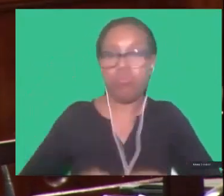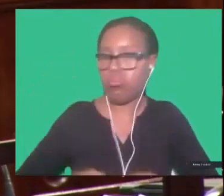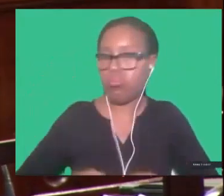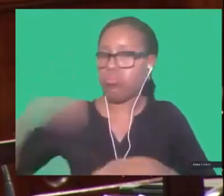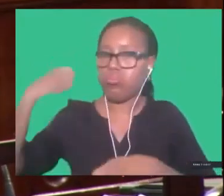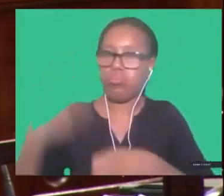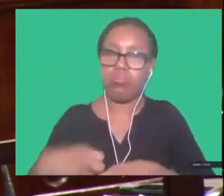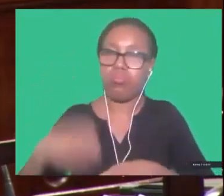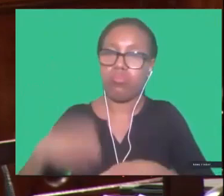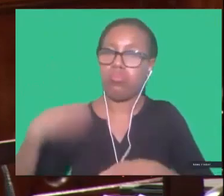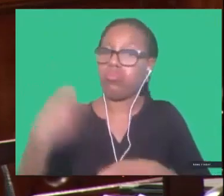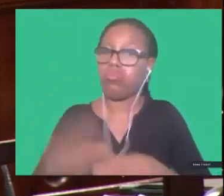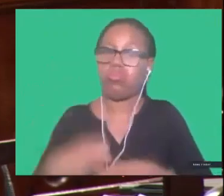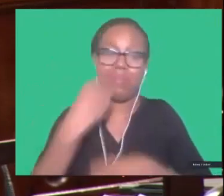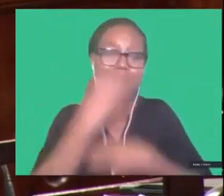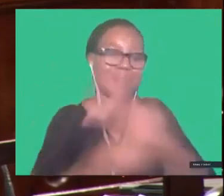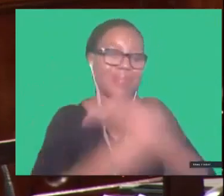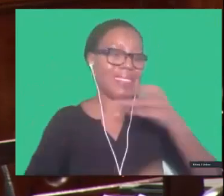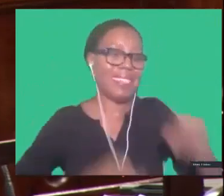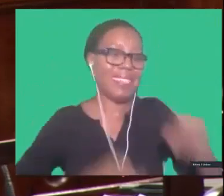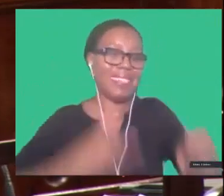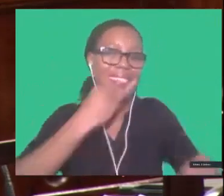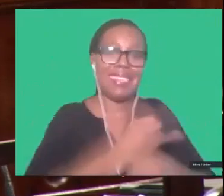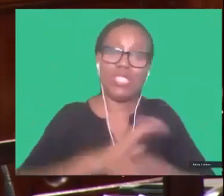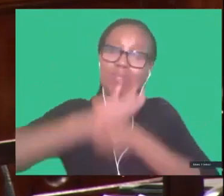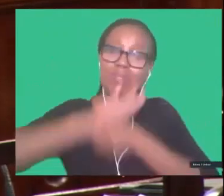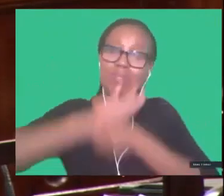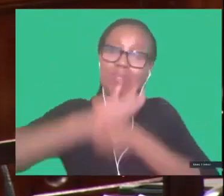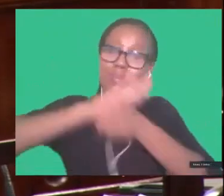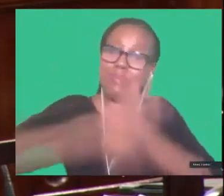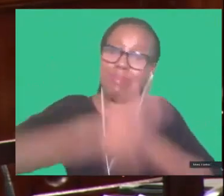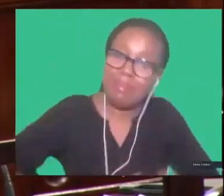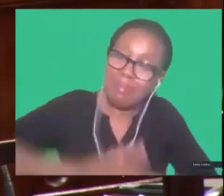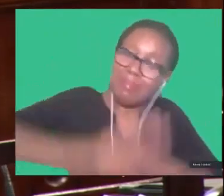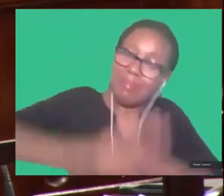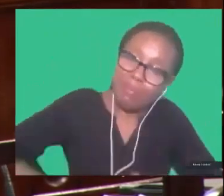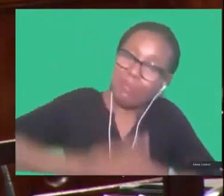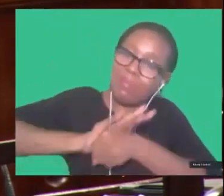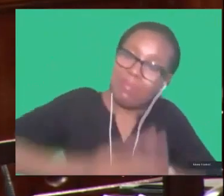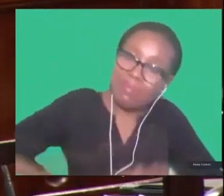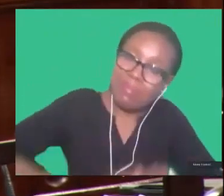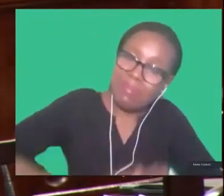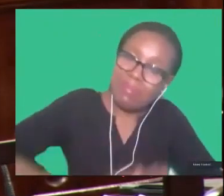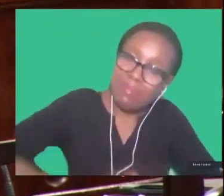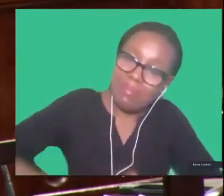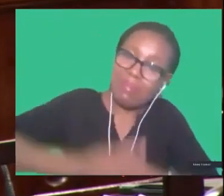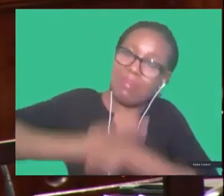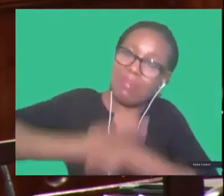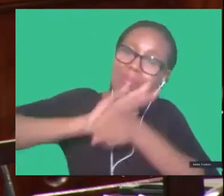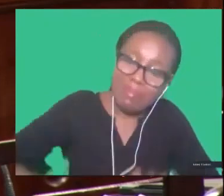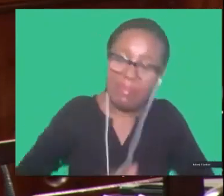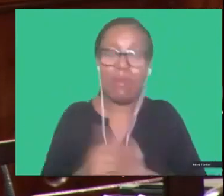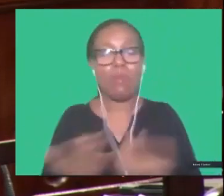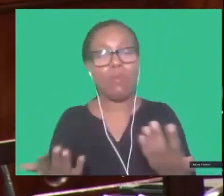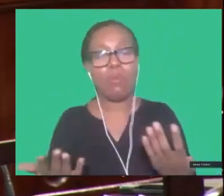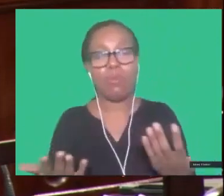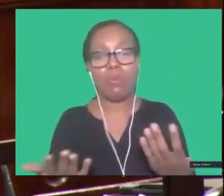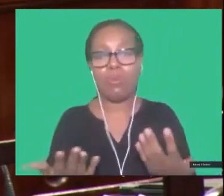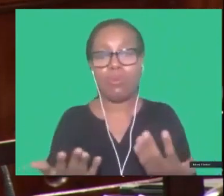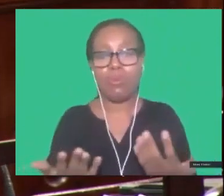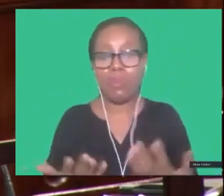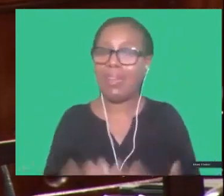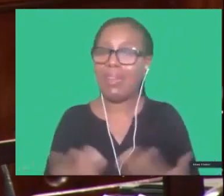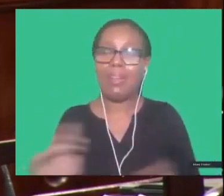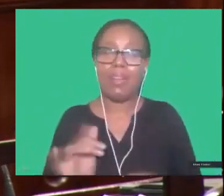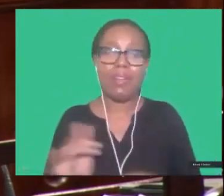international pressures from the developed world in terms, and as he has said, not of